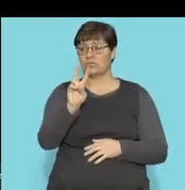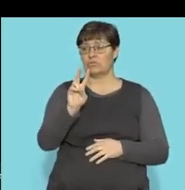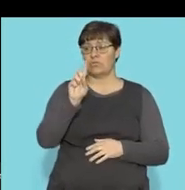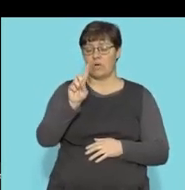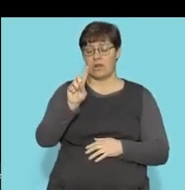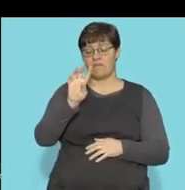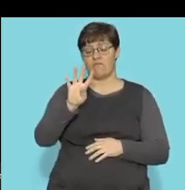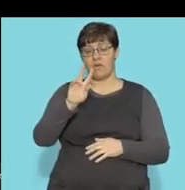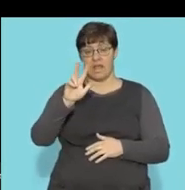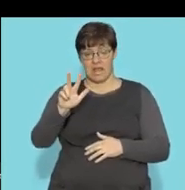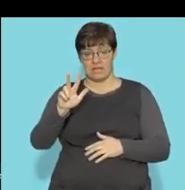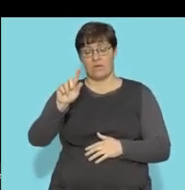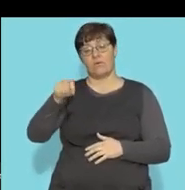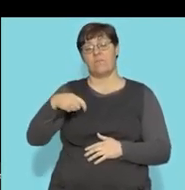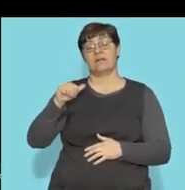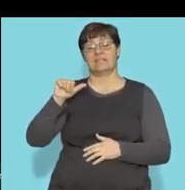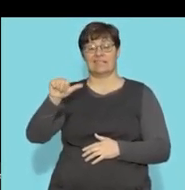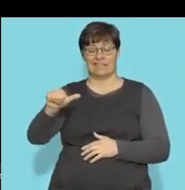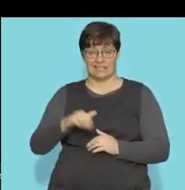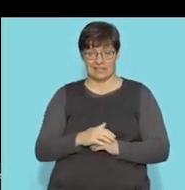factory is